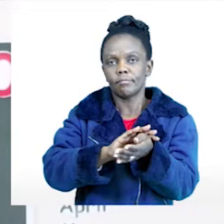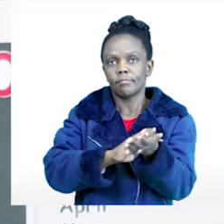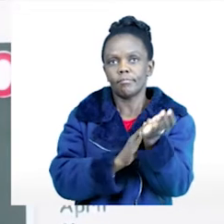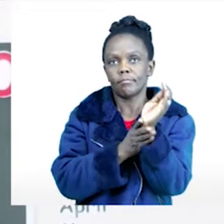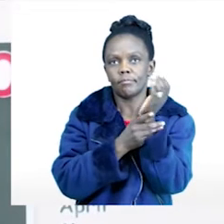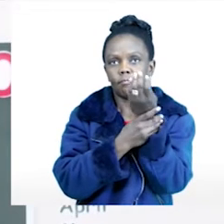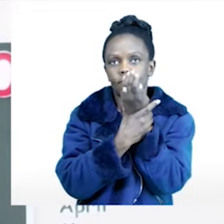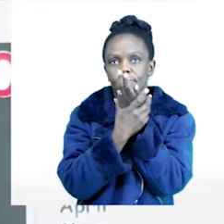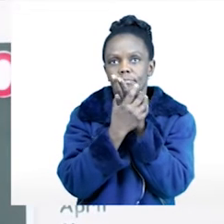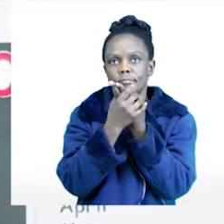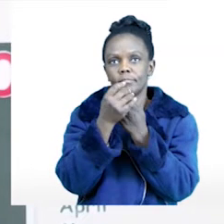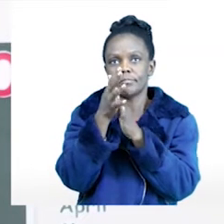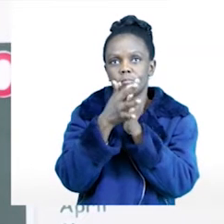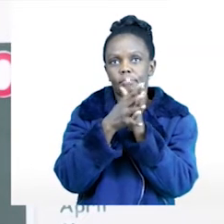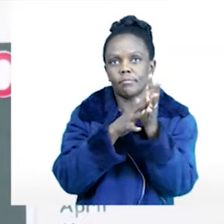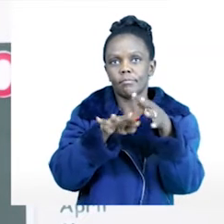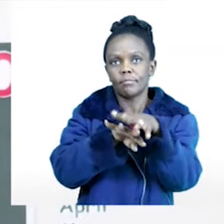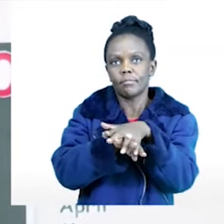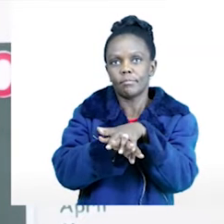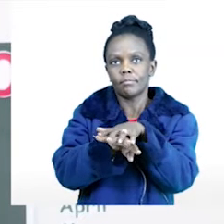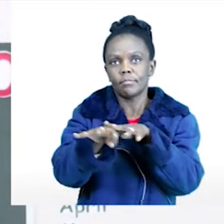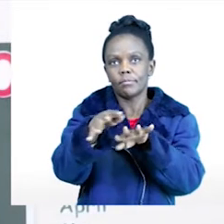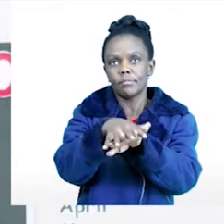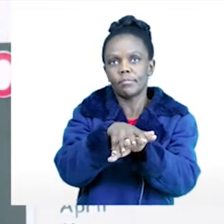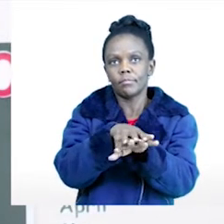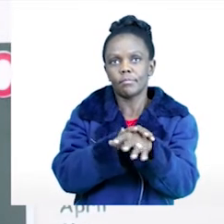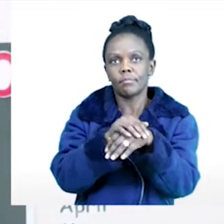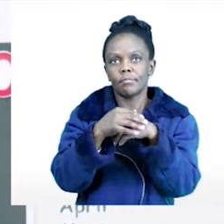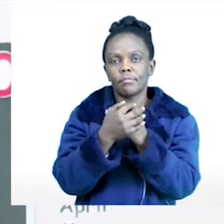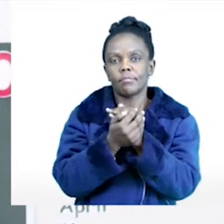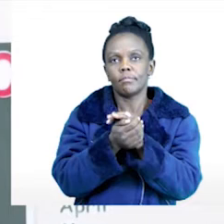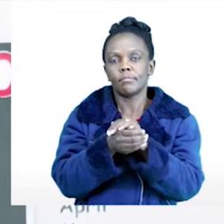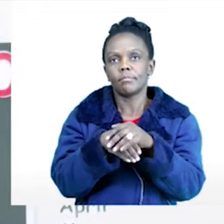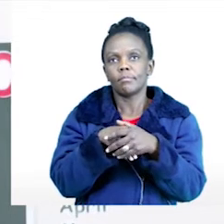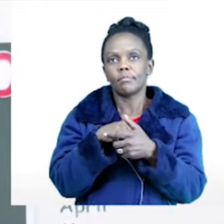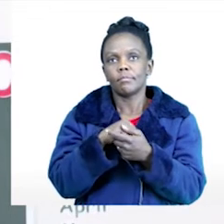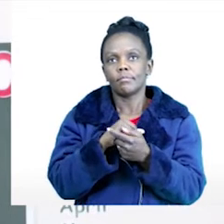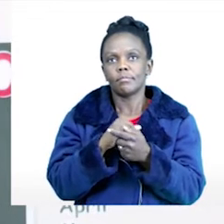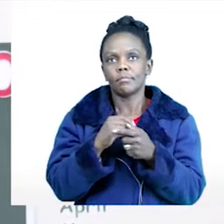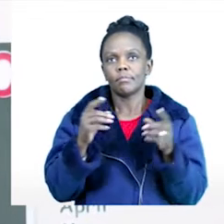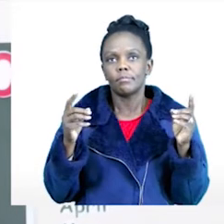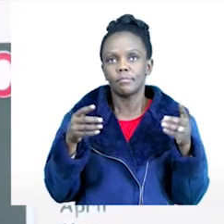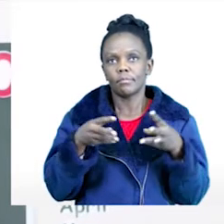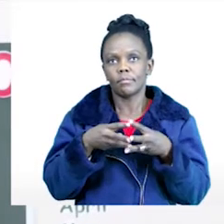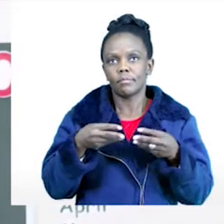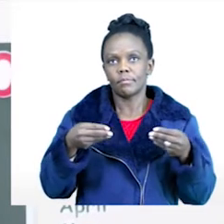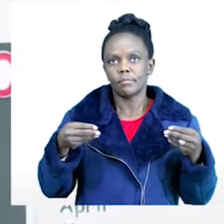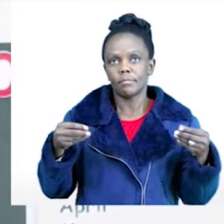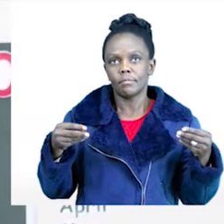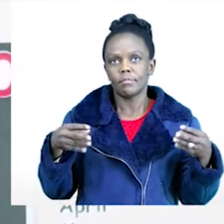hand. Inside, in between, round and on the wrists. Make sure that your hand